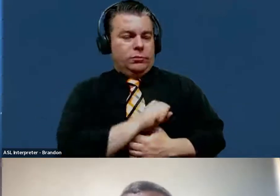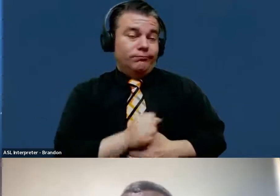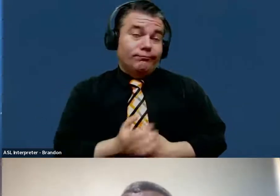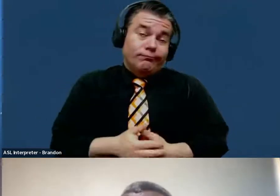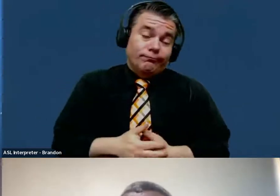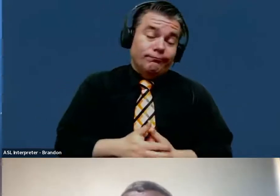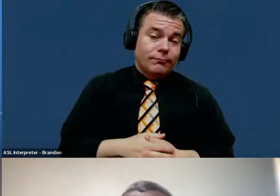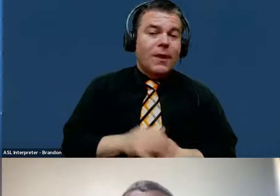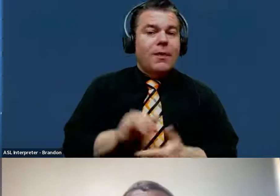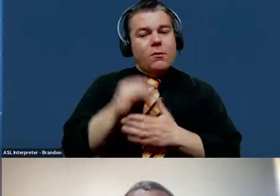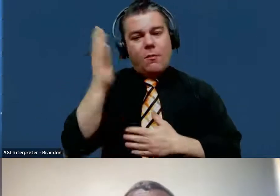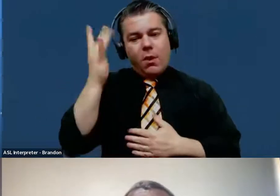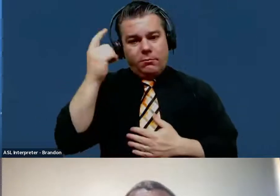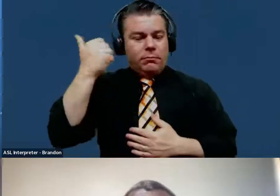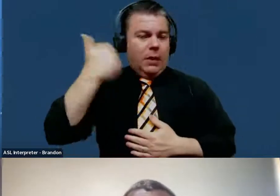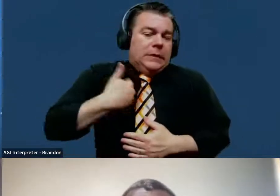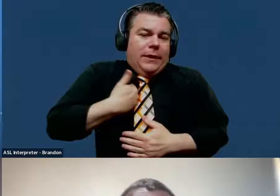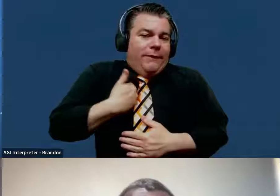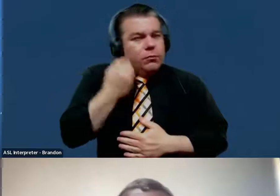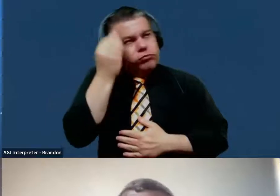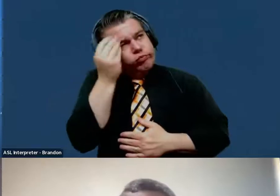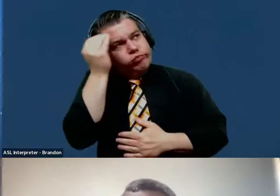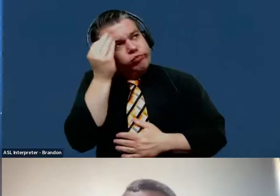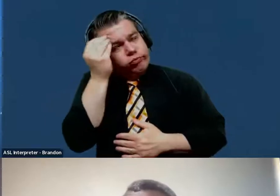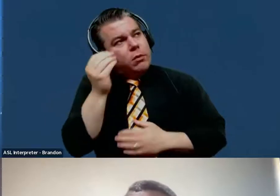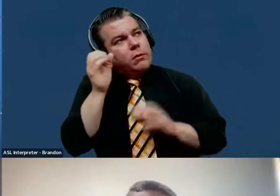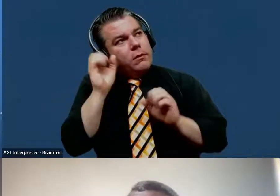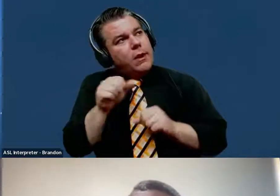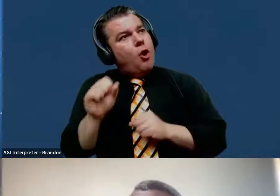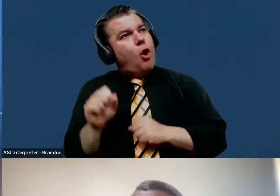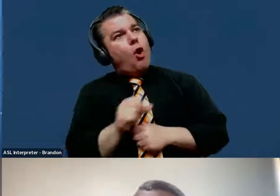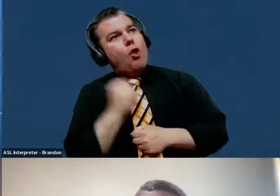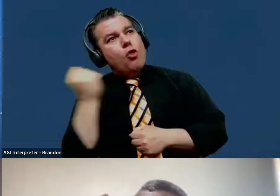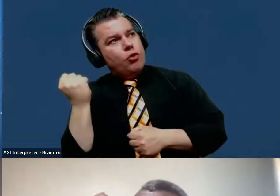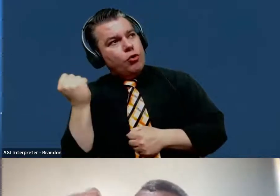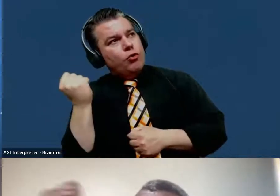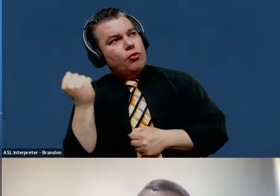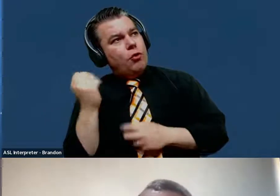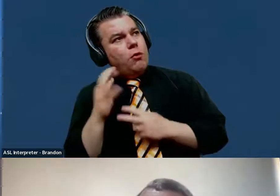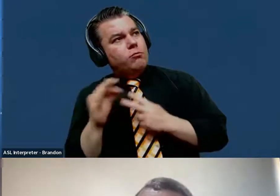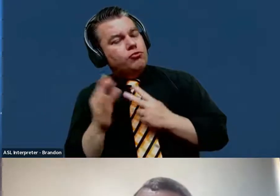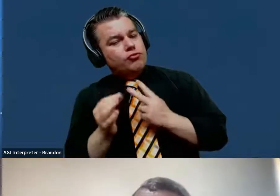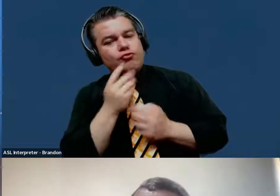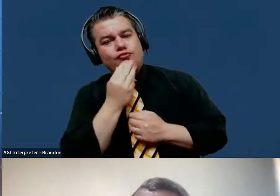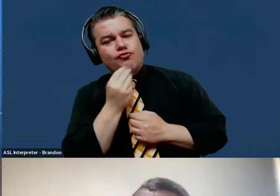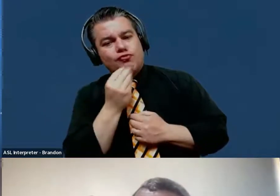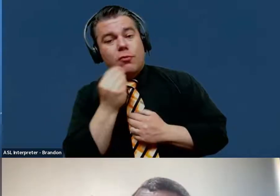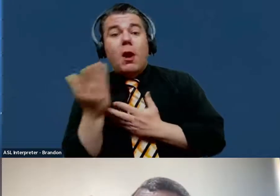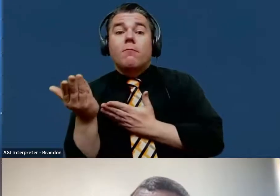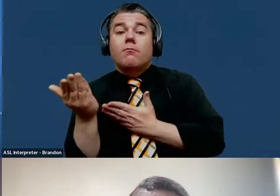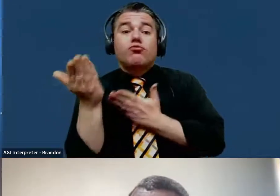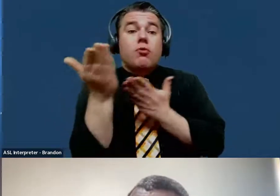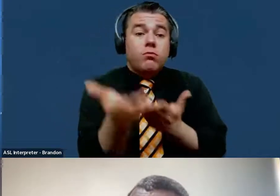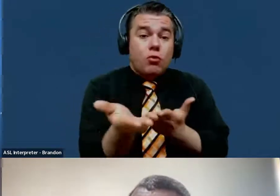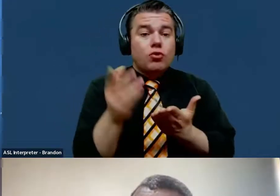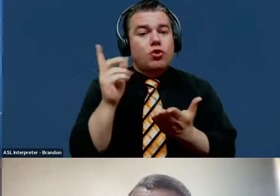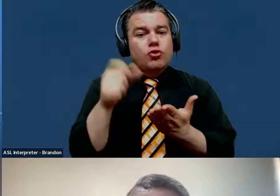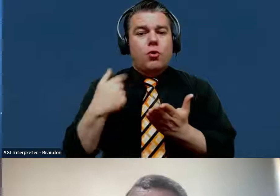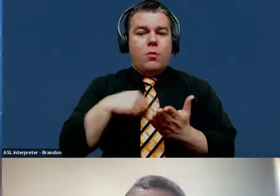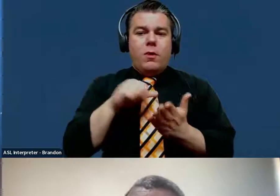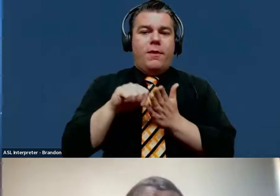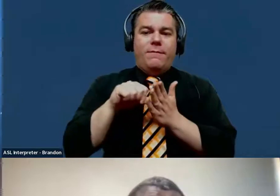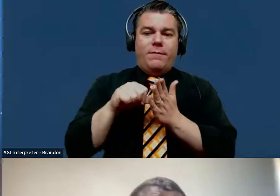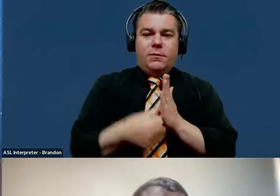thinking on personal basis, what can be the alternative? That's why I propose that we should emphasize a lot